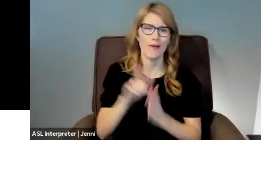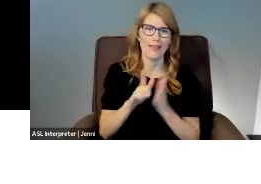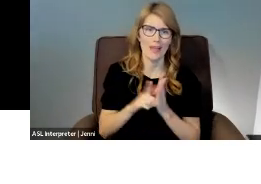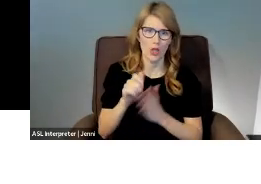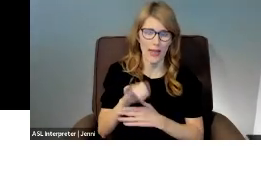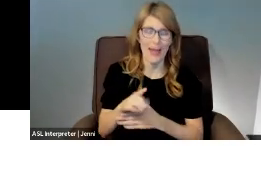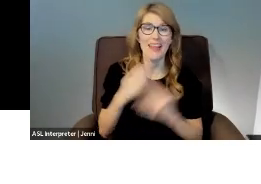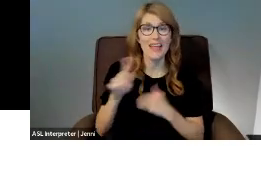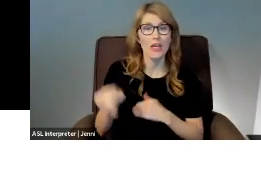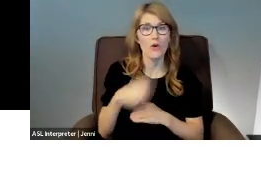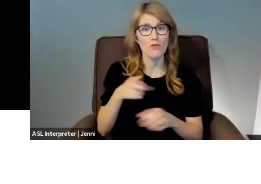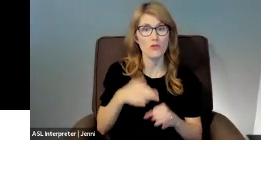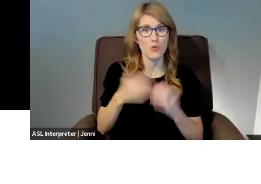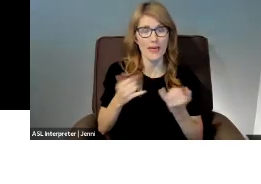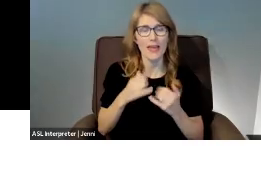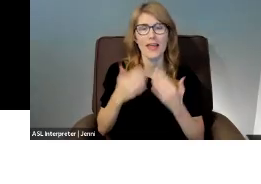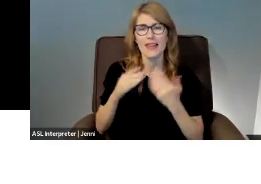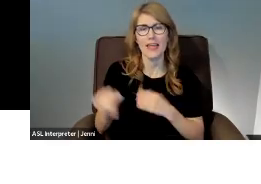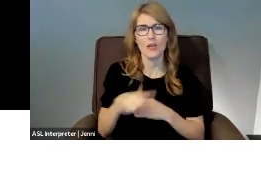partners.